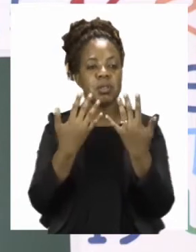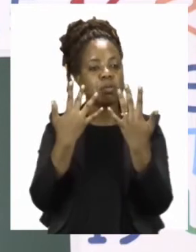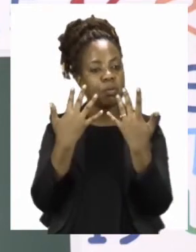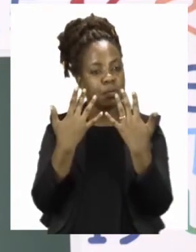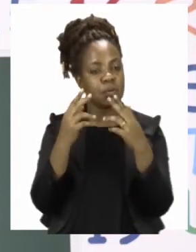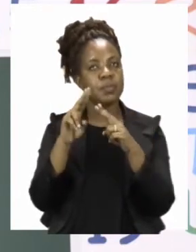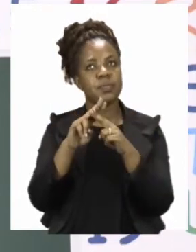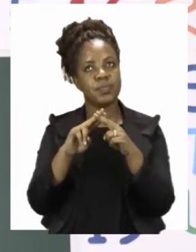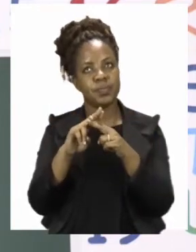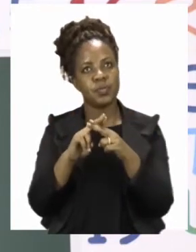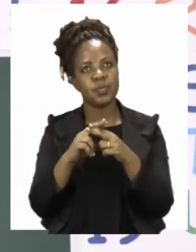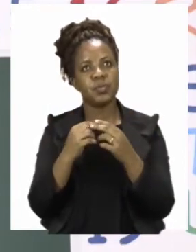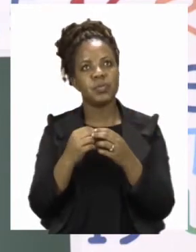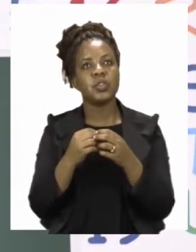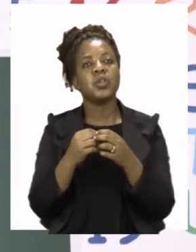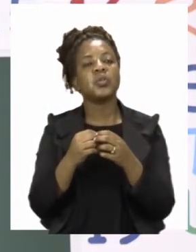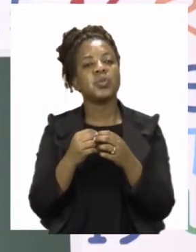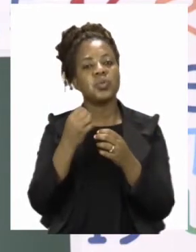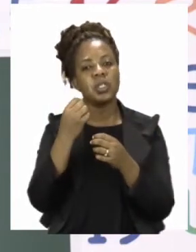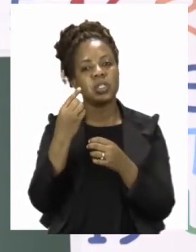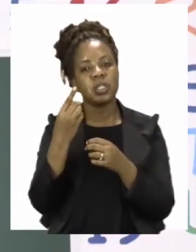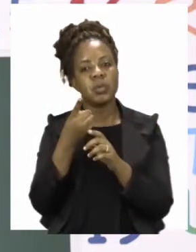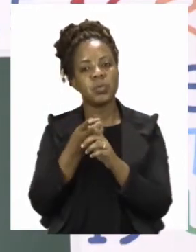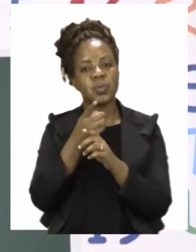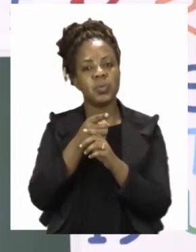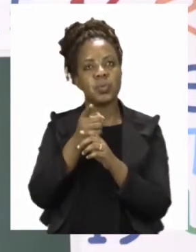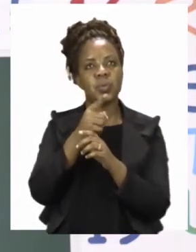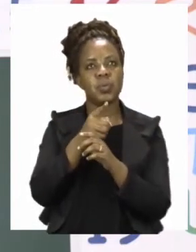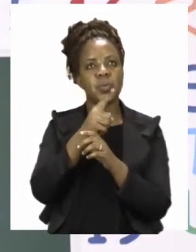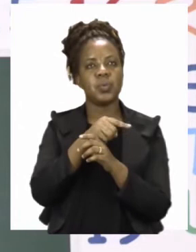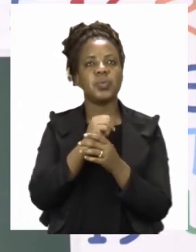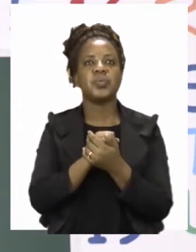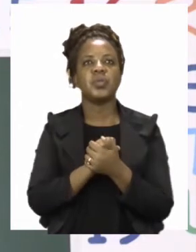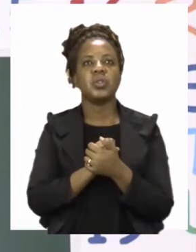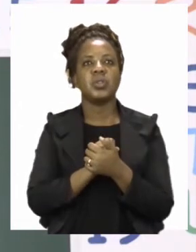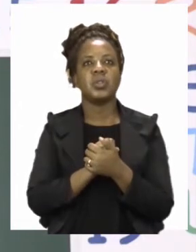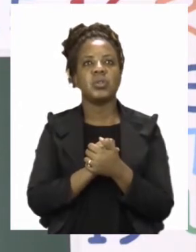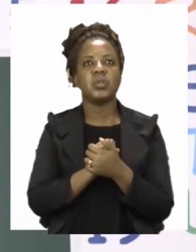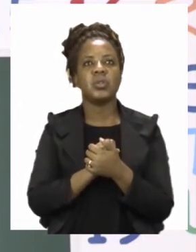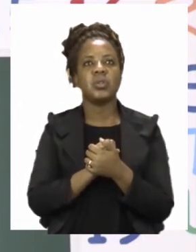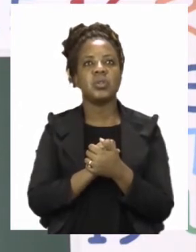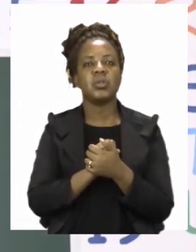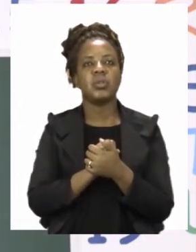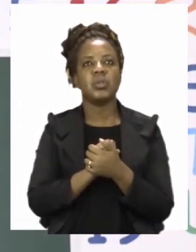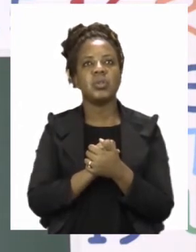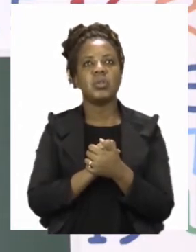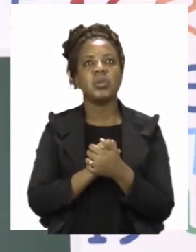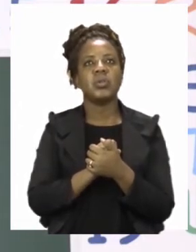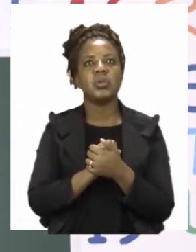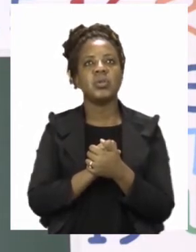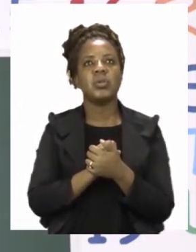down by starting with Mrs. Units. We say 4 minus